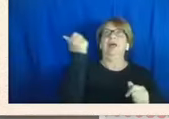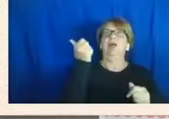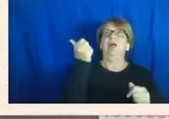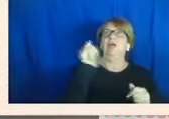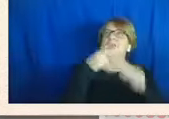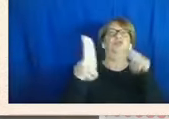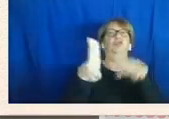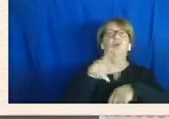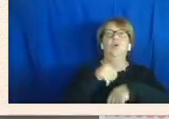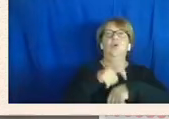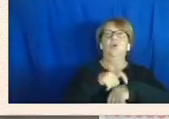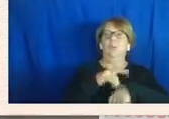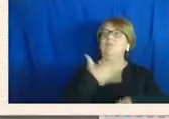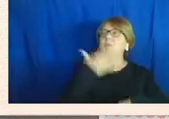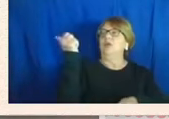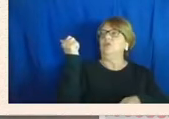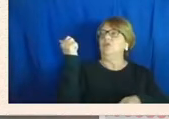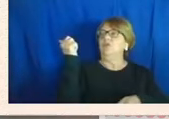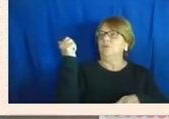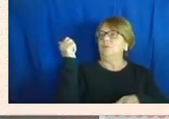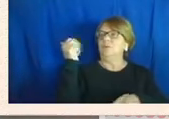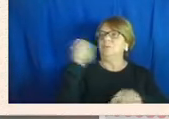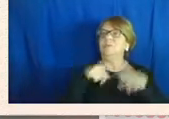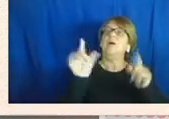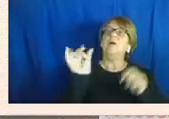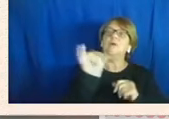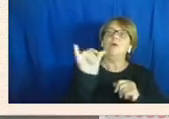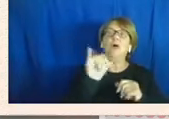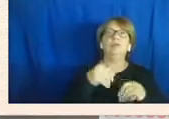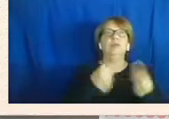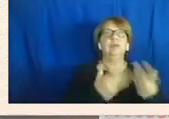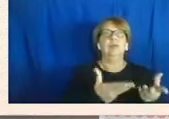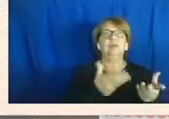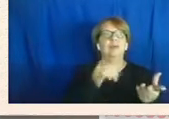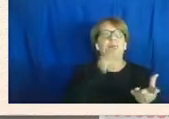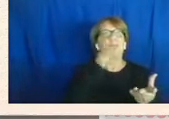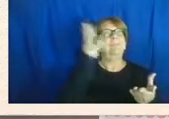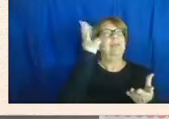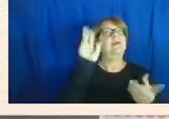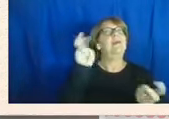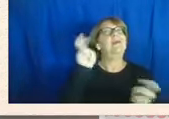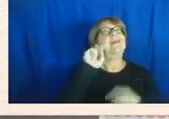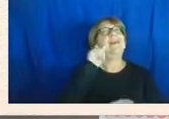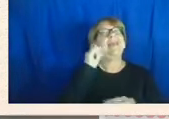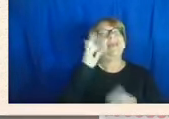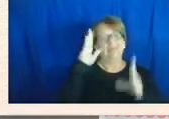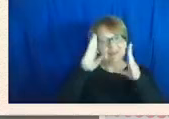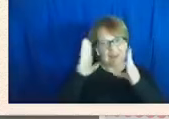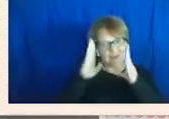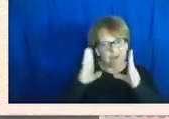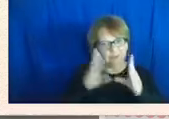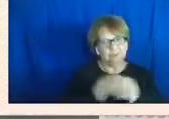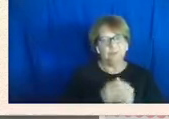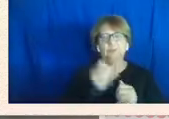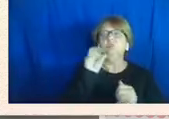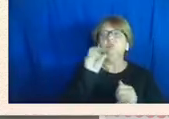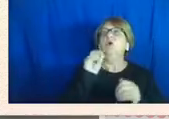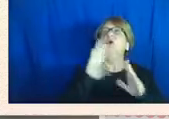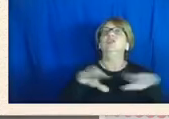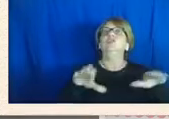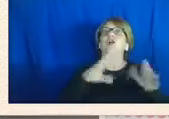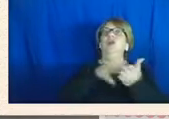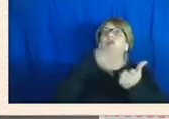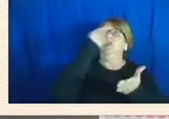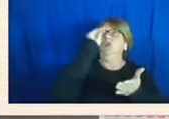better, but also gives them that parent candy of attention. So what the child ends up learning is that one way to feel better